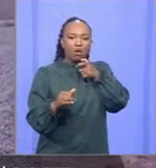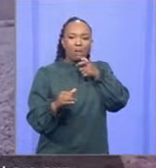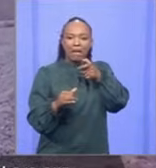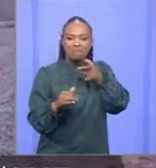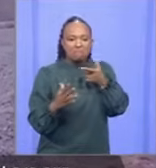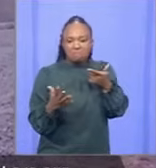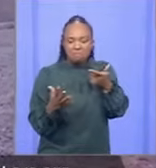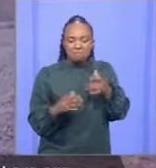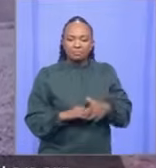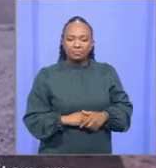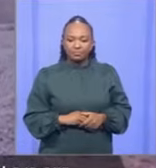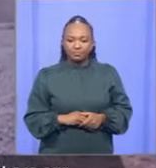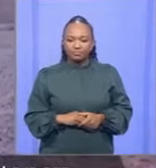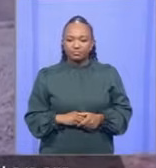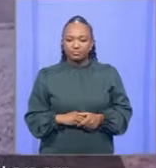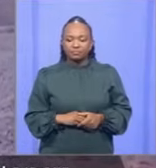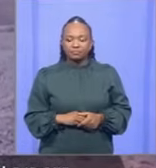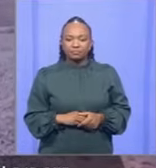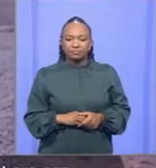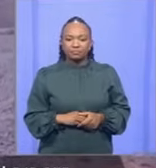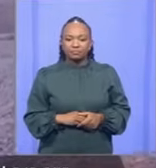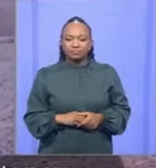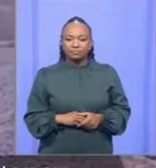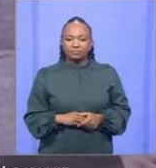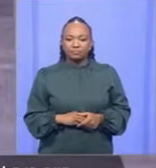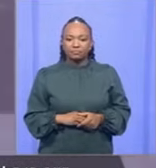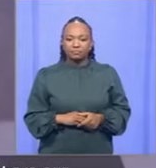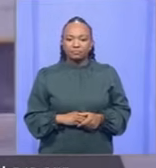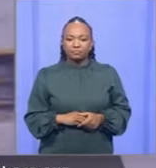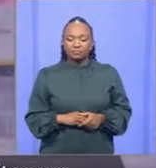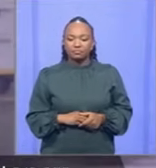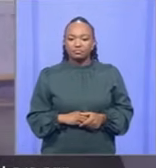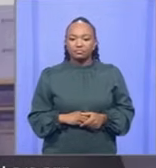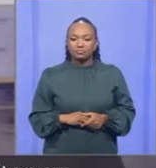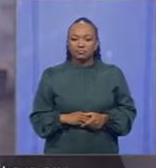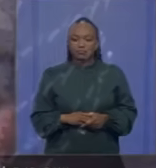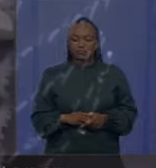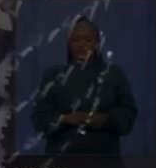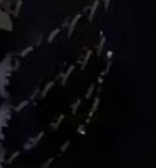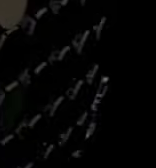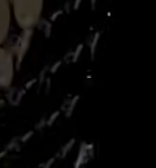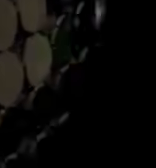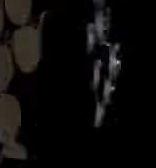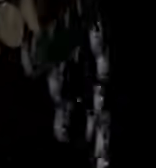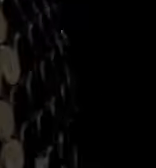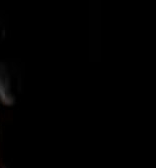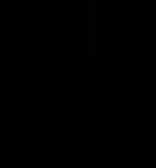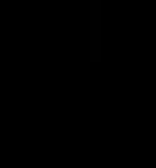sefoletse. Zebulon Maine, SABC News, Lichtenburg.